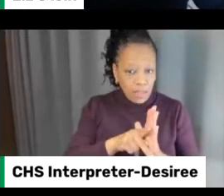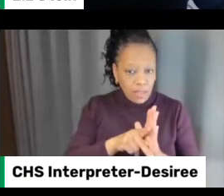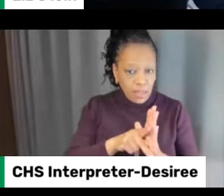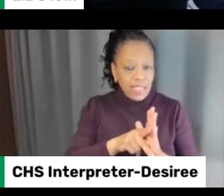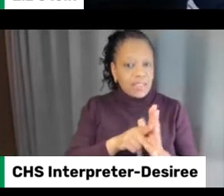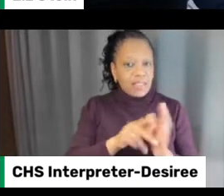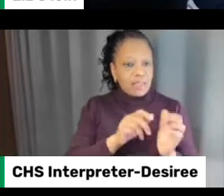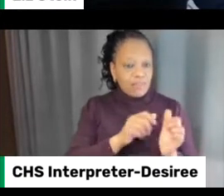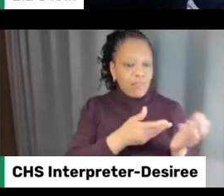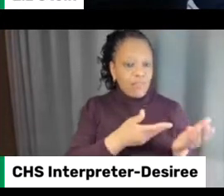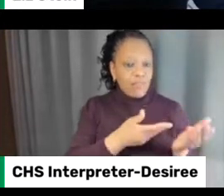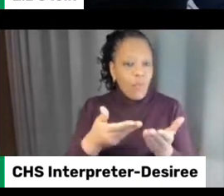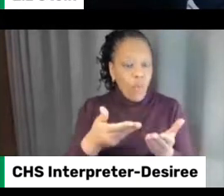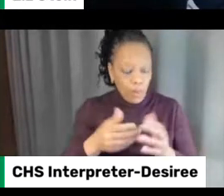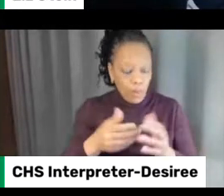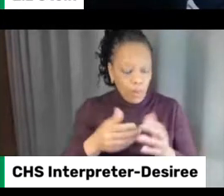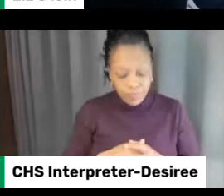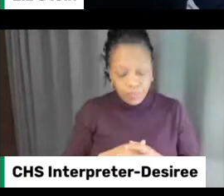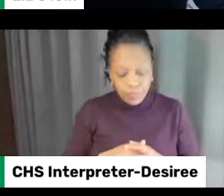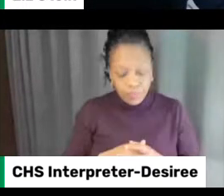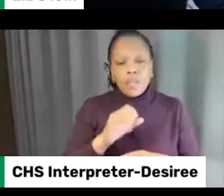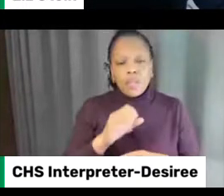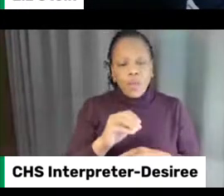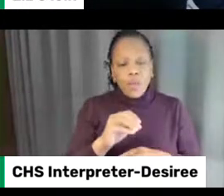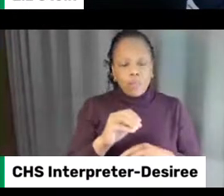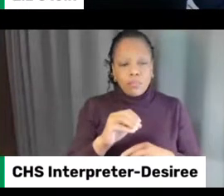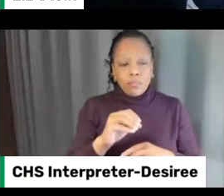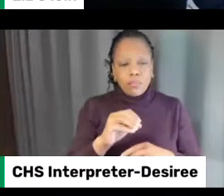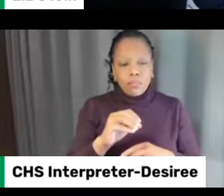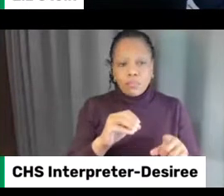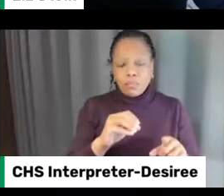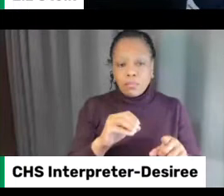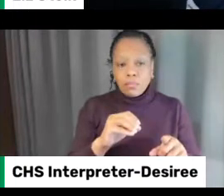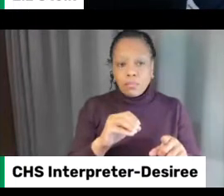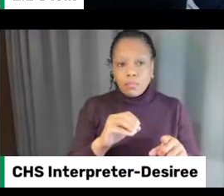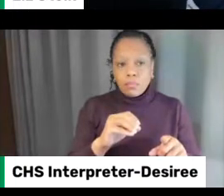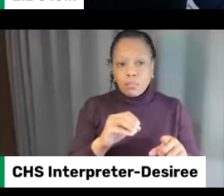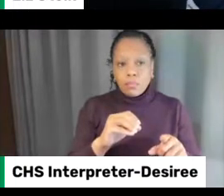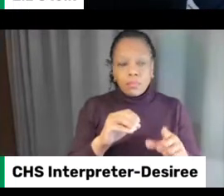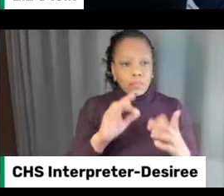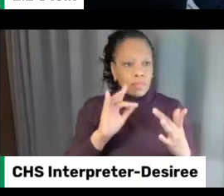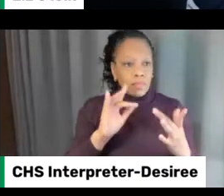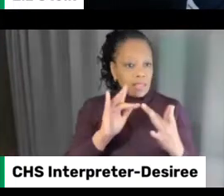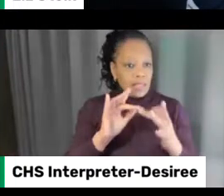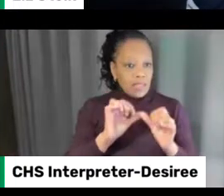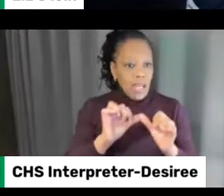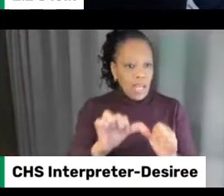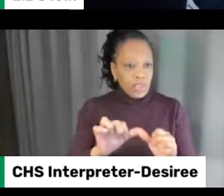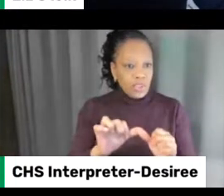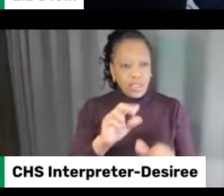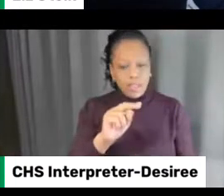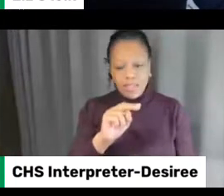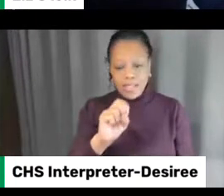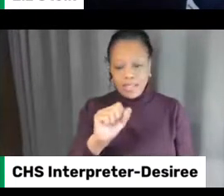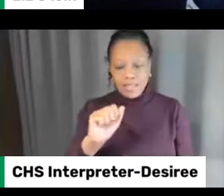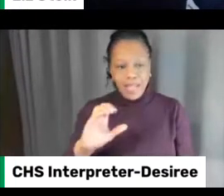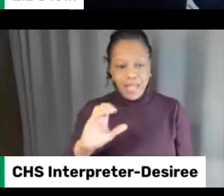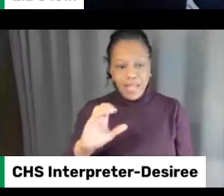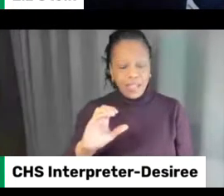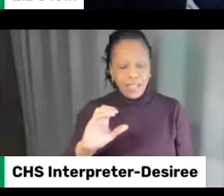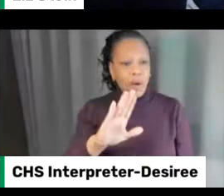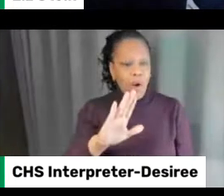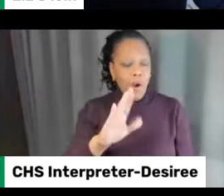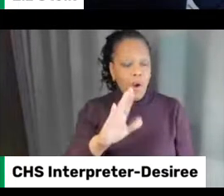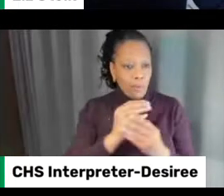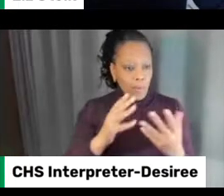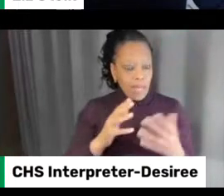are. So please do stay in touch with NSAC. Here's some contact information, our Facebook, our Instagram, our Twitter, and our